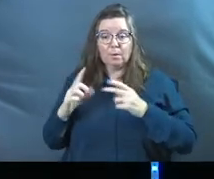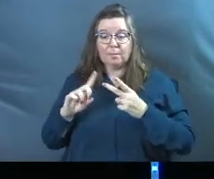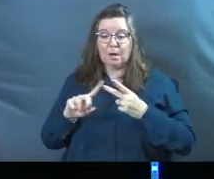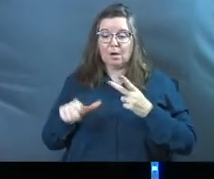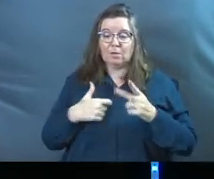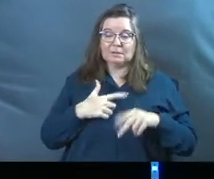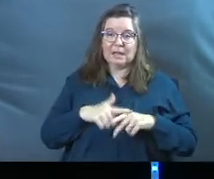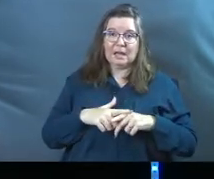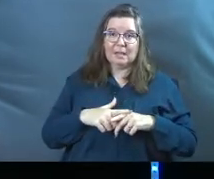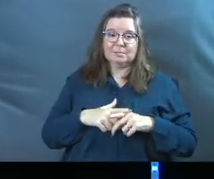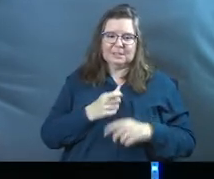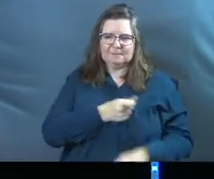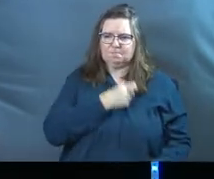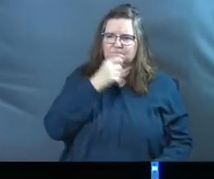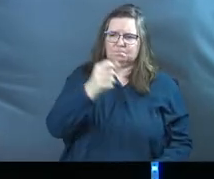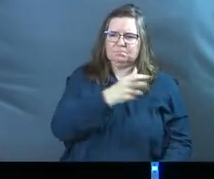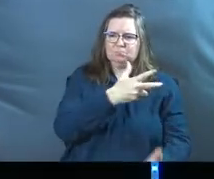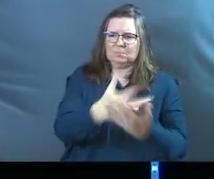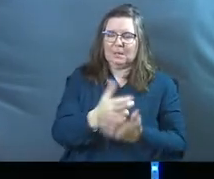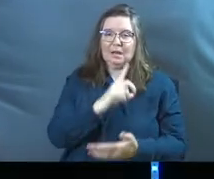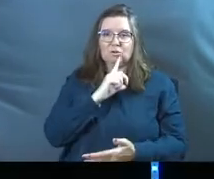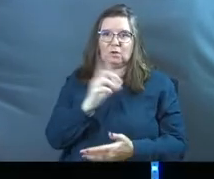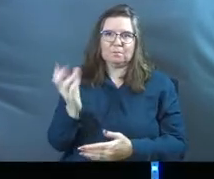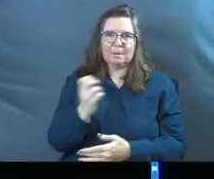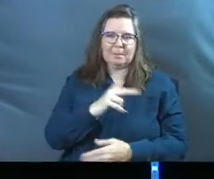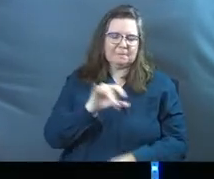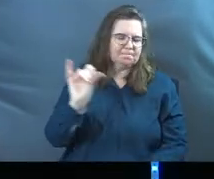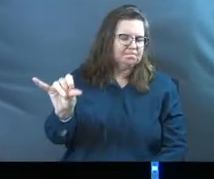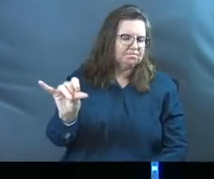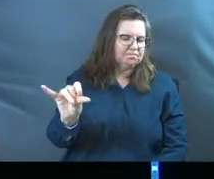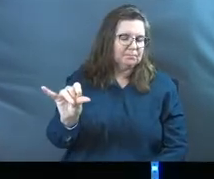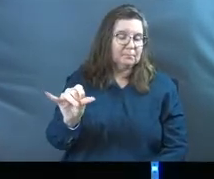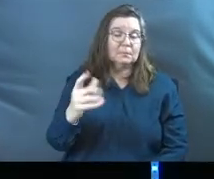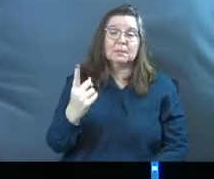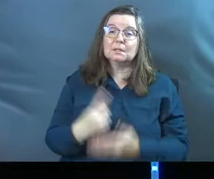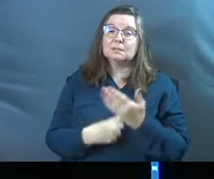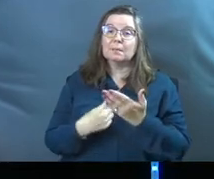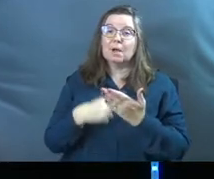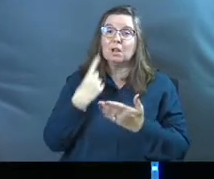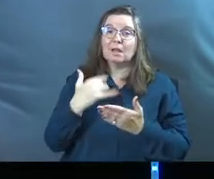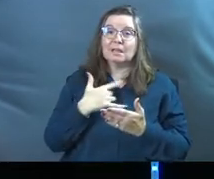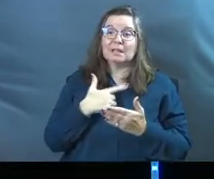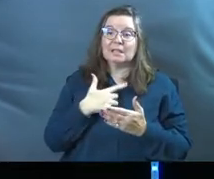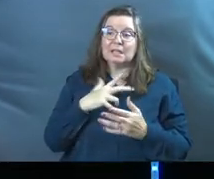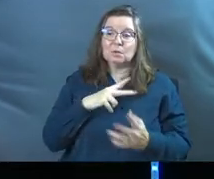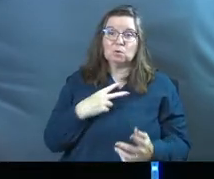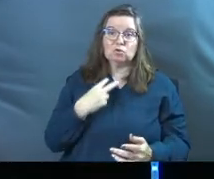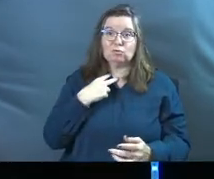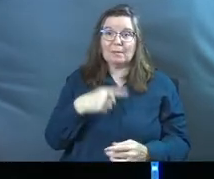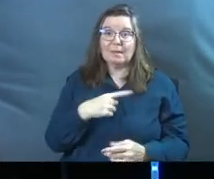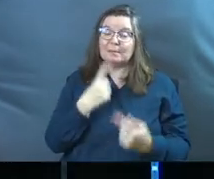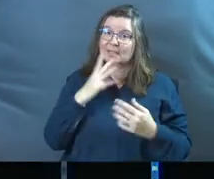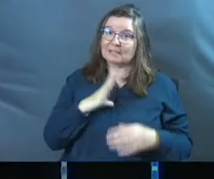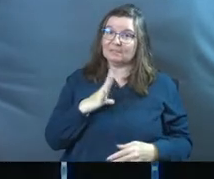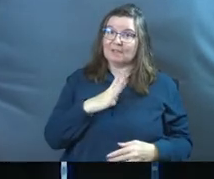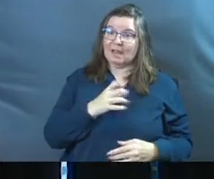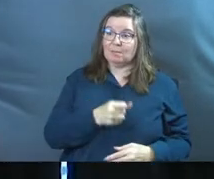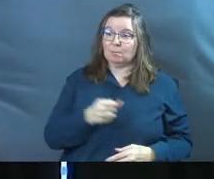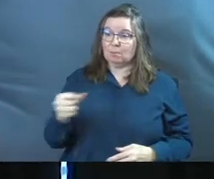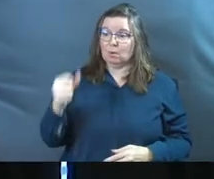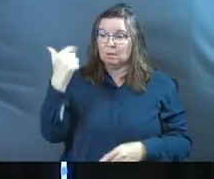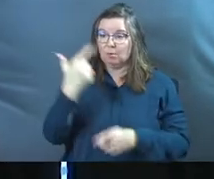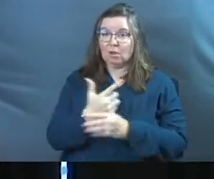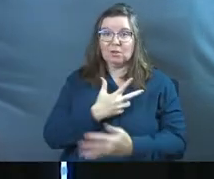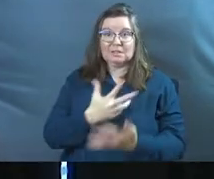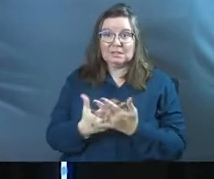other times he's throwing them in jail and he's not sure if he's going to bring them back out again. Sometimes it looks like he's going to trap them. He's fine with sticking one of their